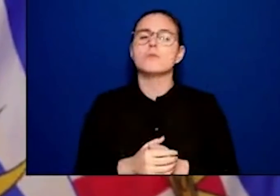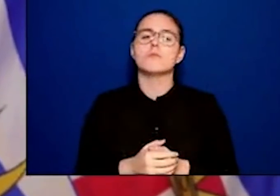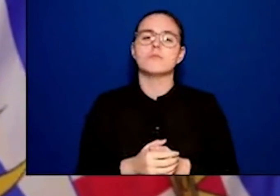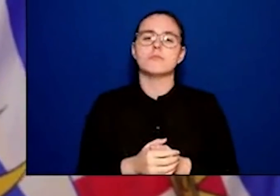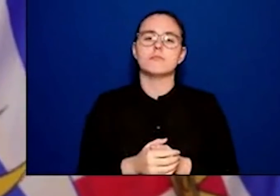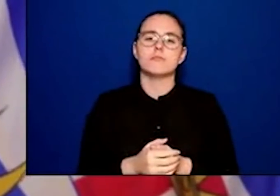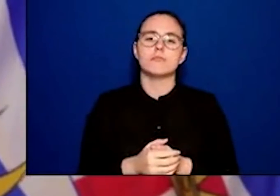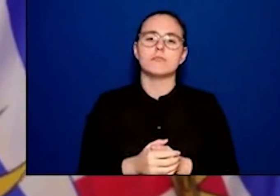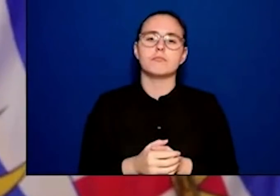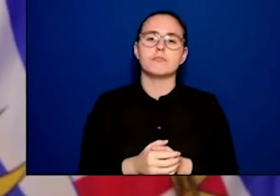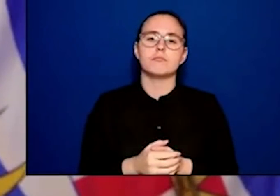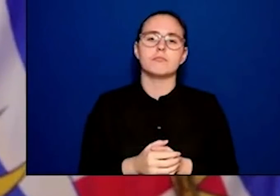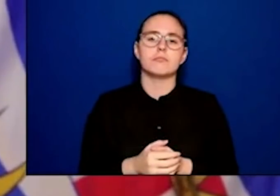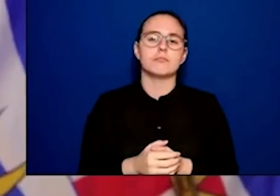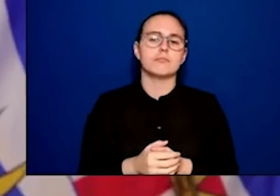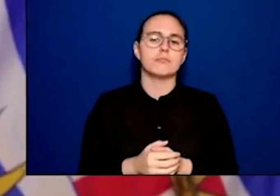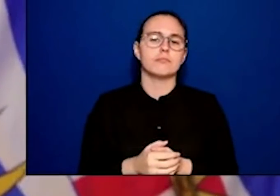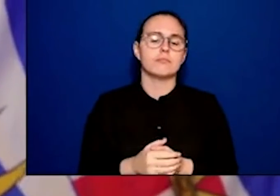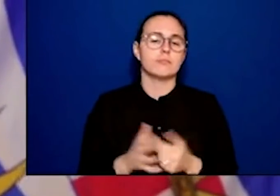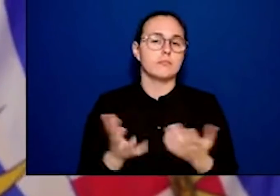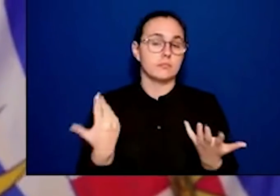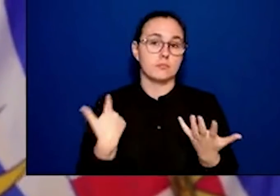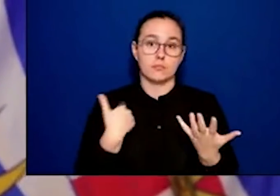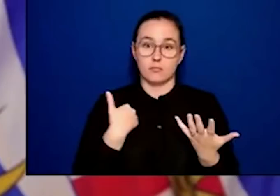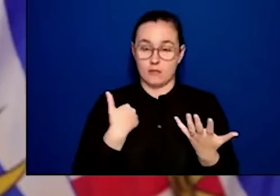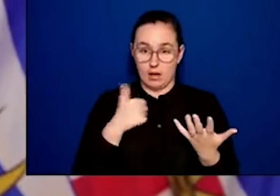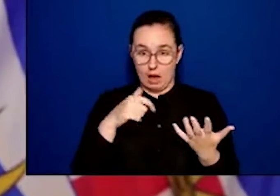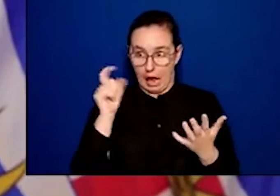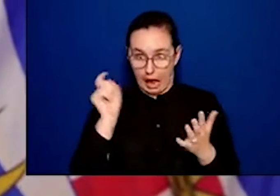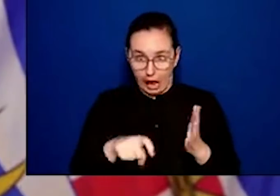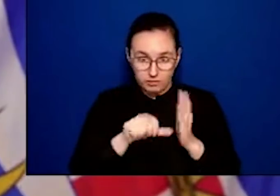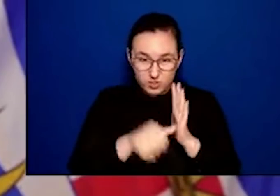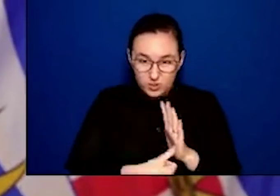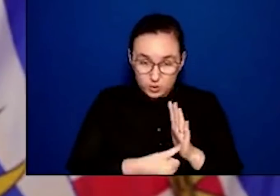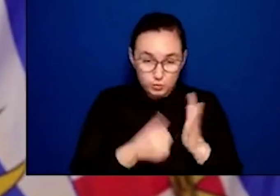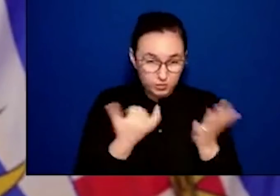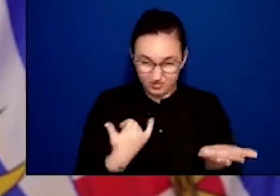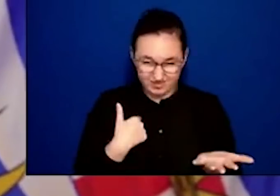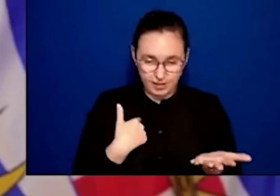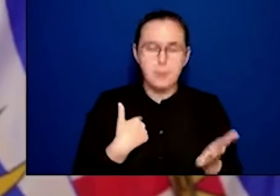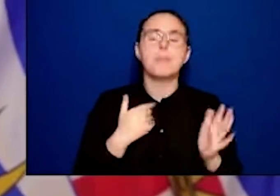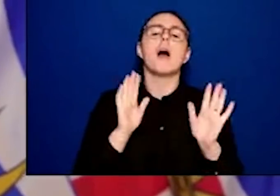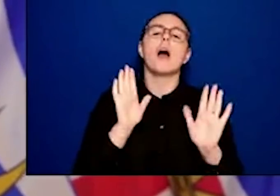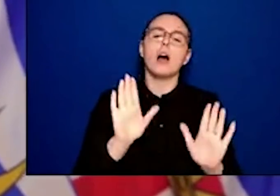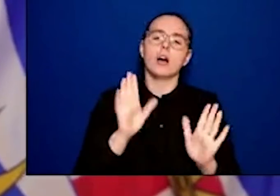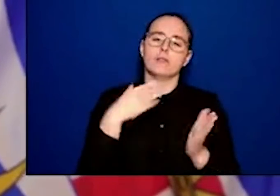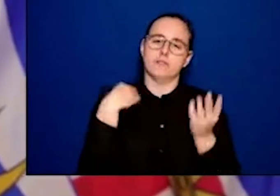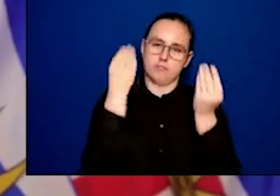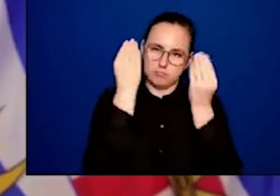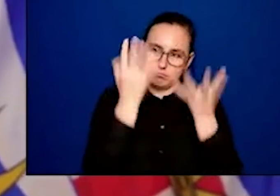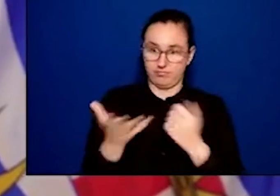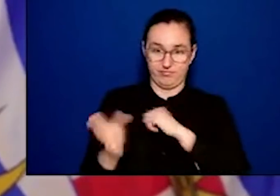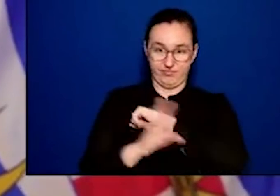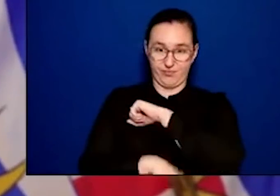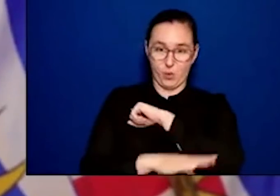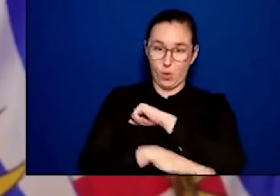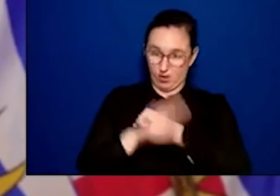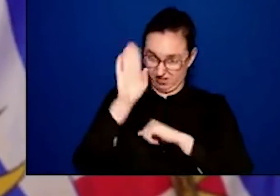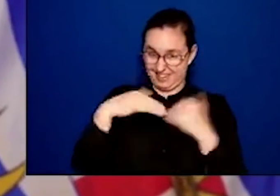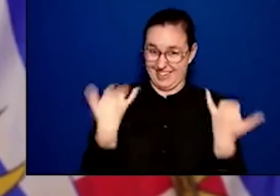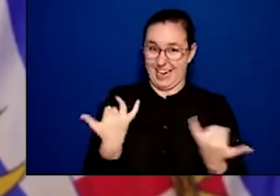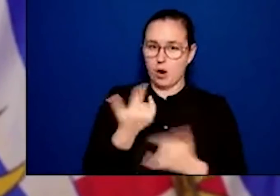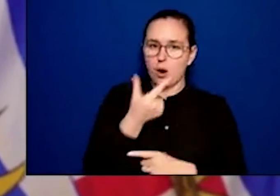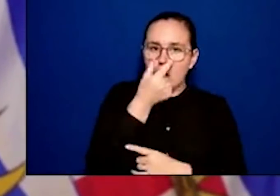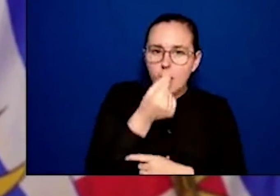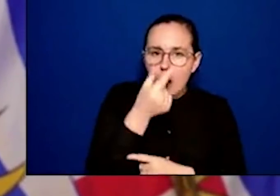to people, we are heading into respiratory season, which means we need to ensure we have all of those pieces in place to put us in the